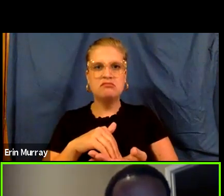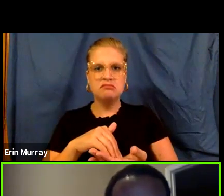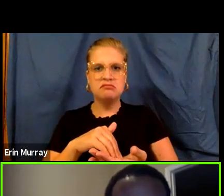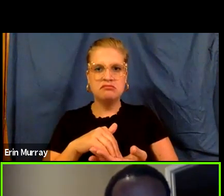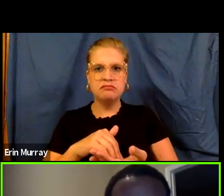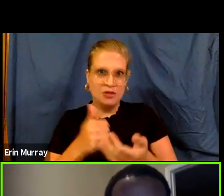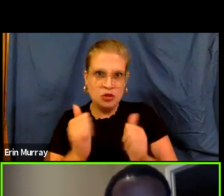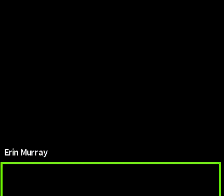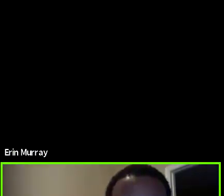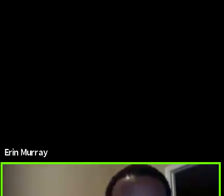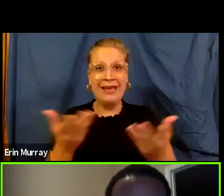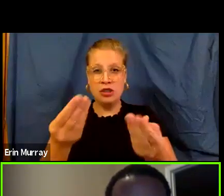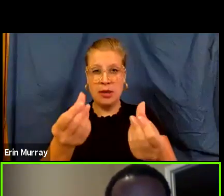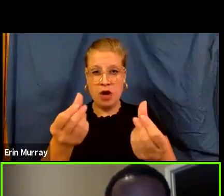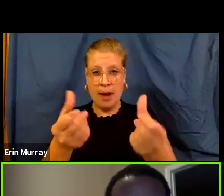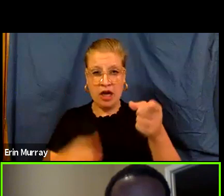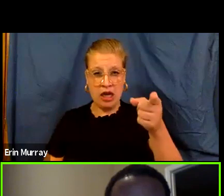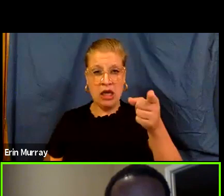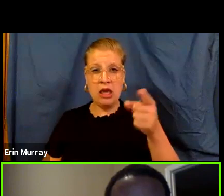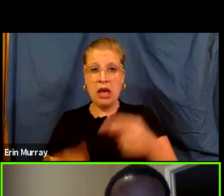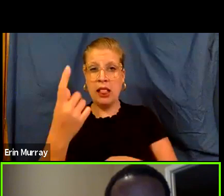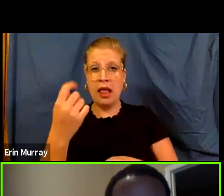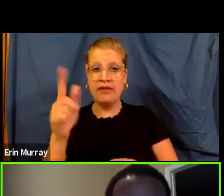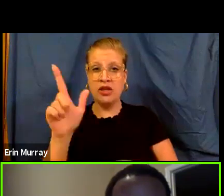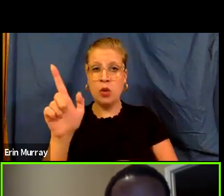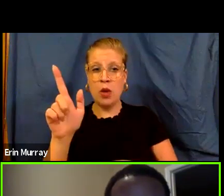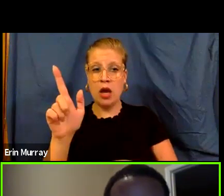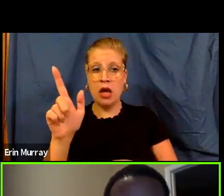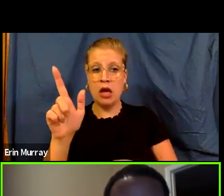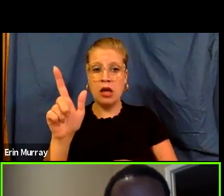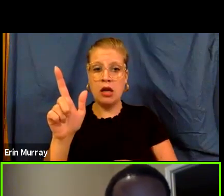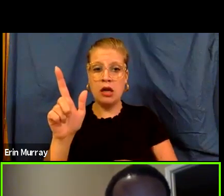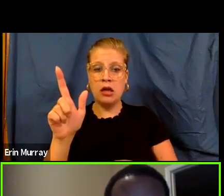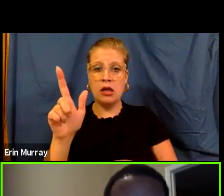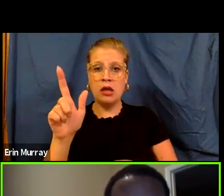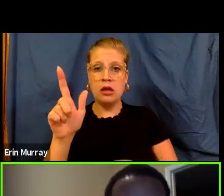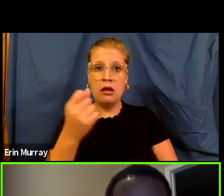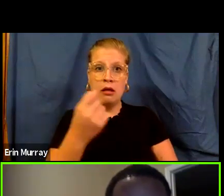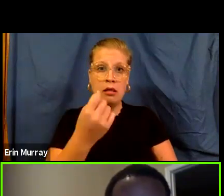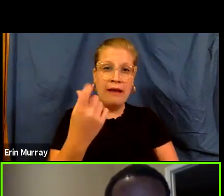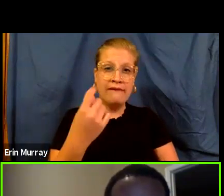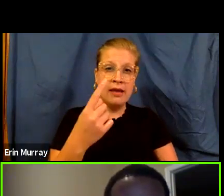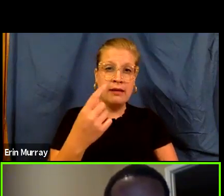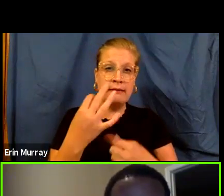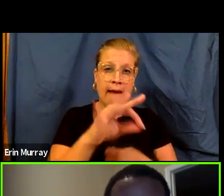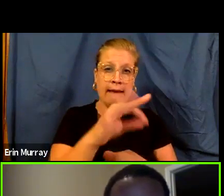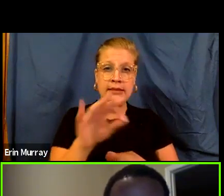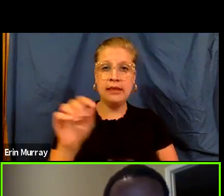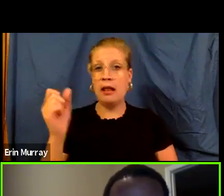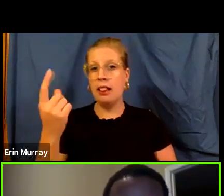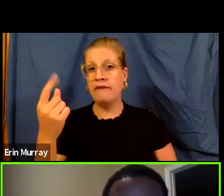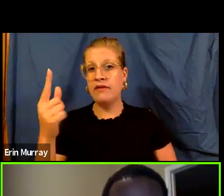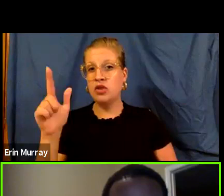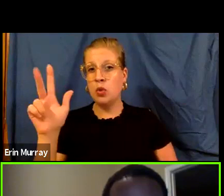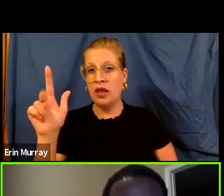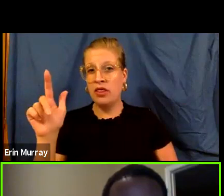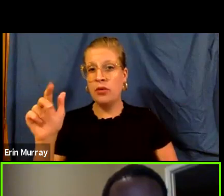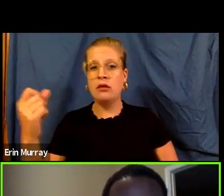quick. Here's the 1121, 1119 over here, 1123,